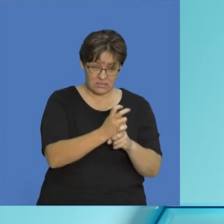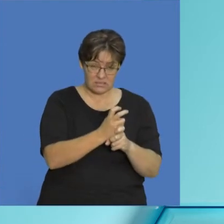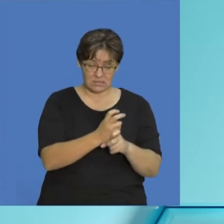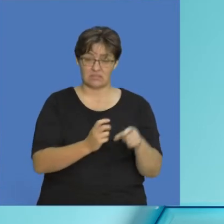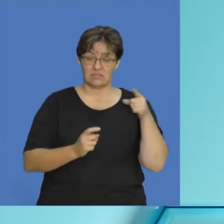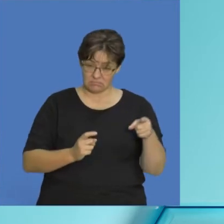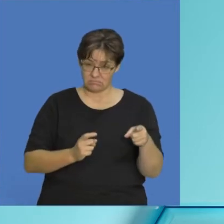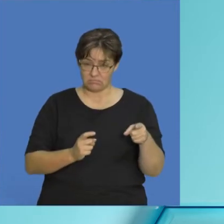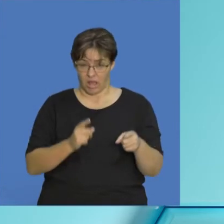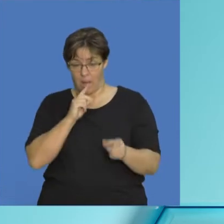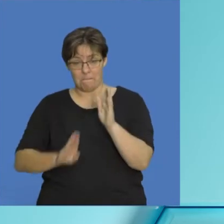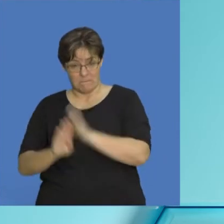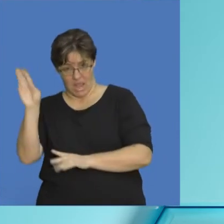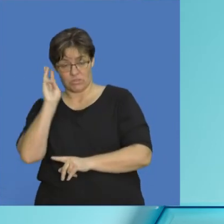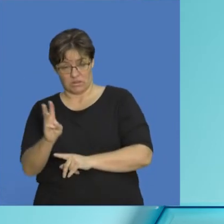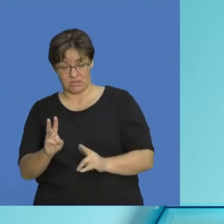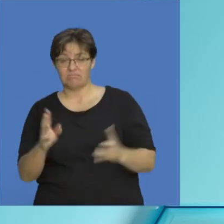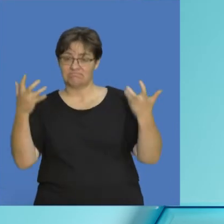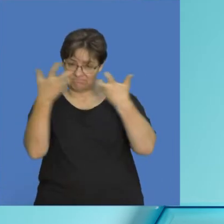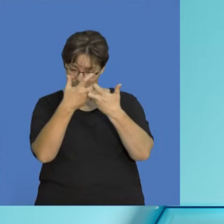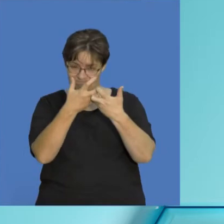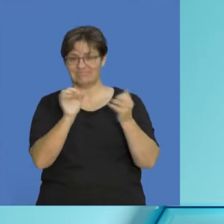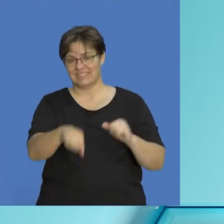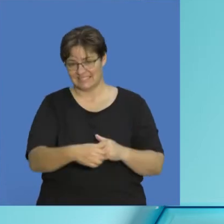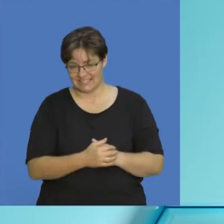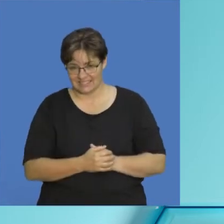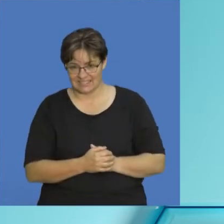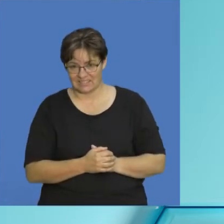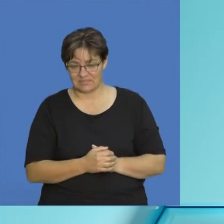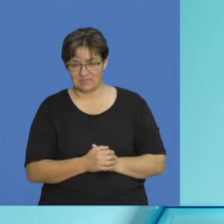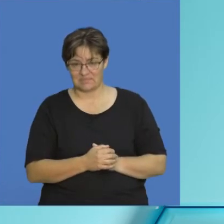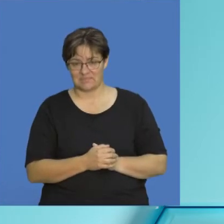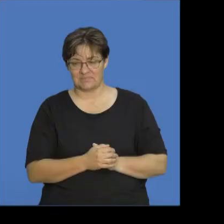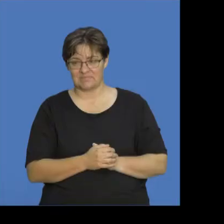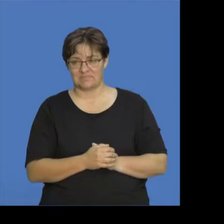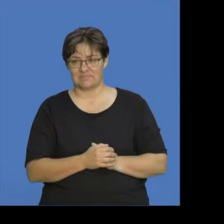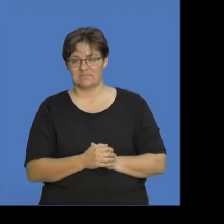pass. Those two, yeah, is really correlated. Okay.